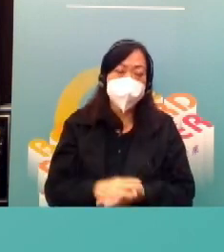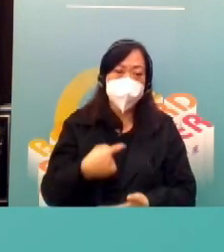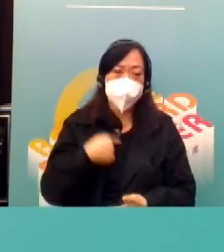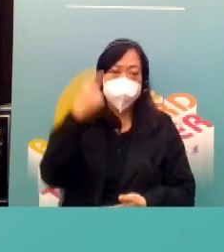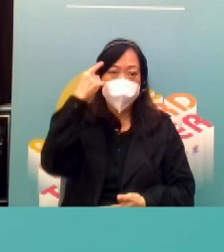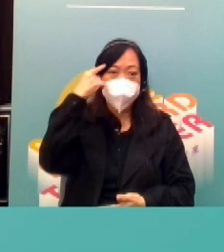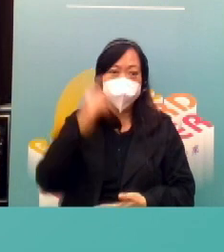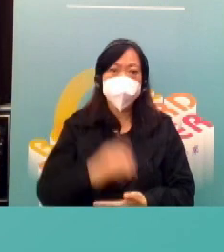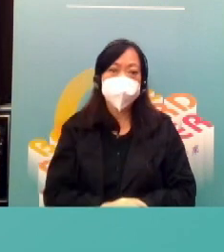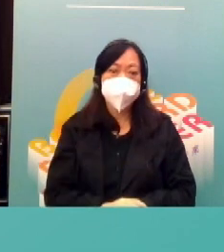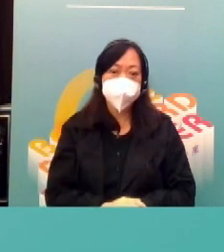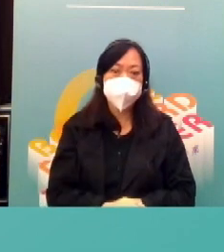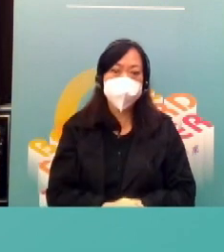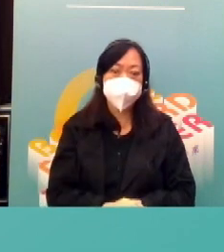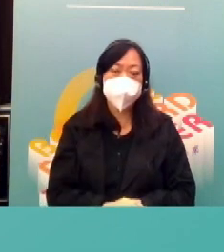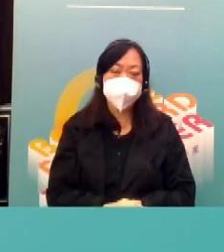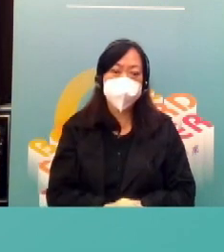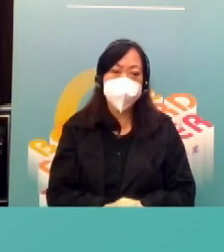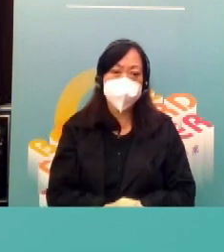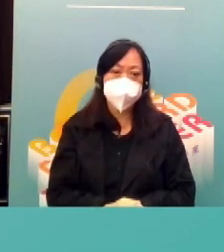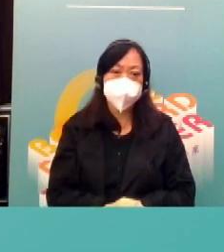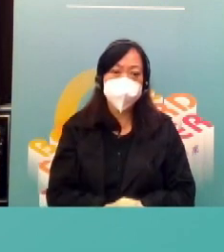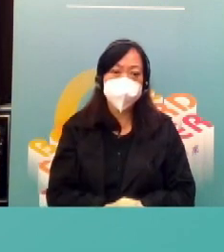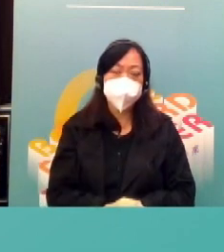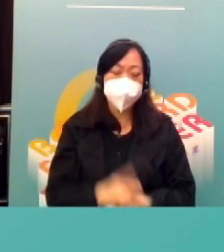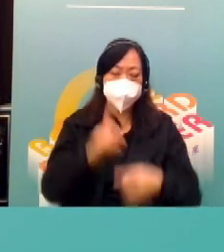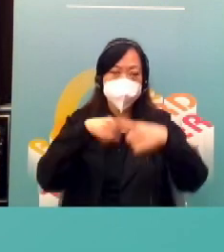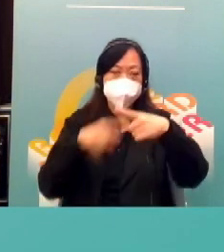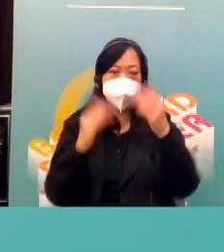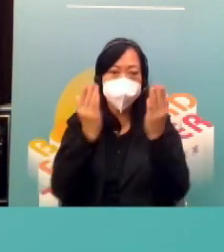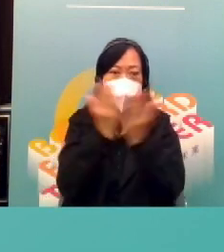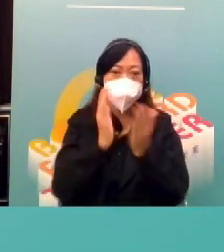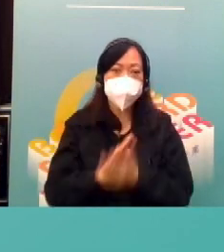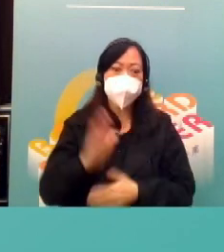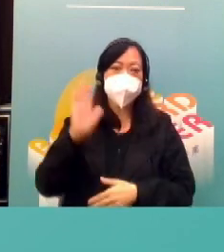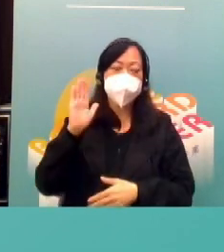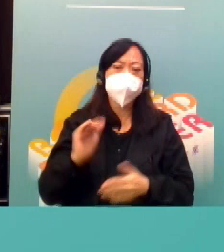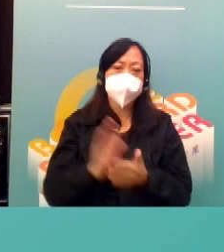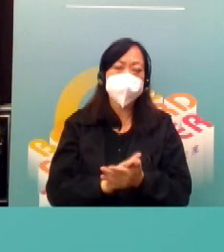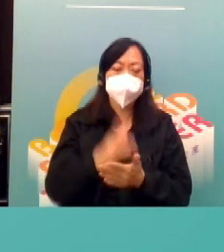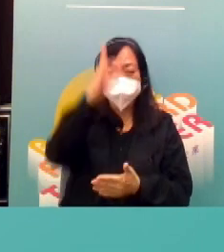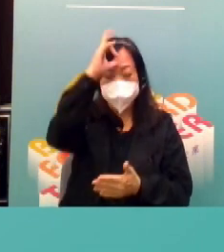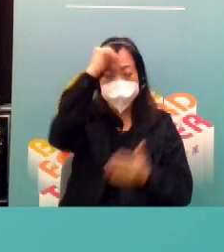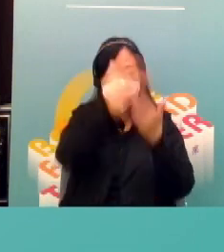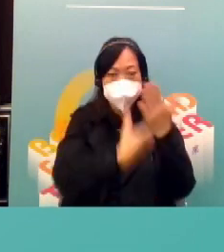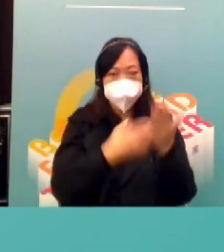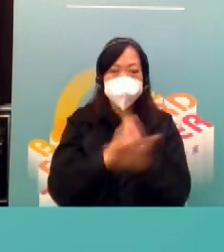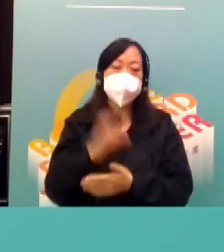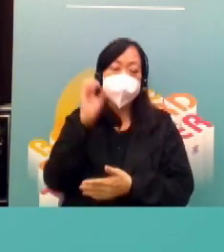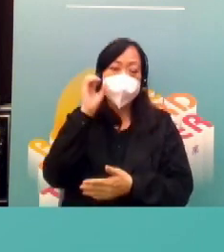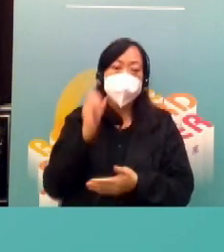that academic rigor, particularly around policy making. And as I mentioned as well, on this whole impact economy agenda, kind of social